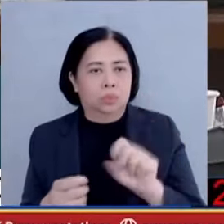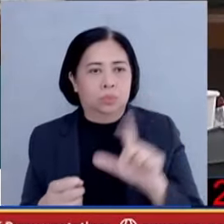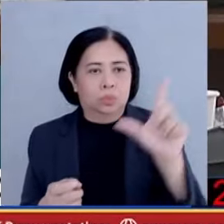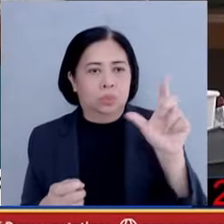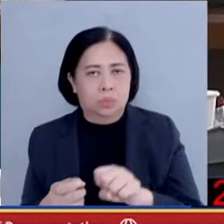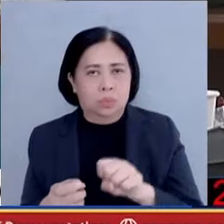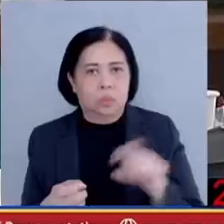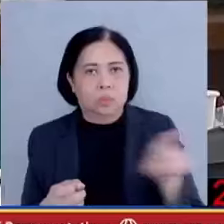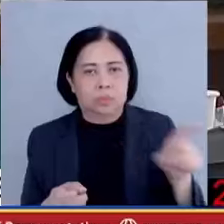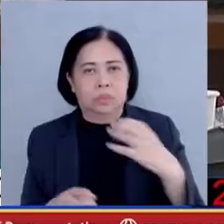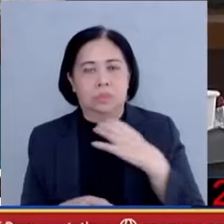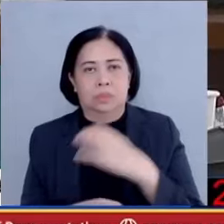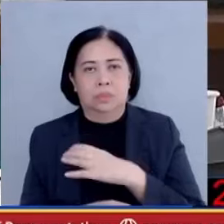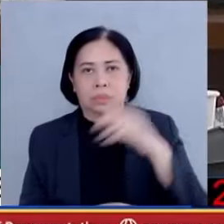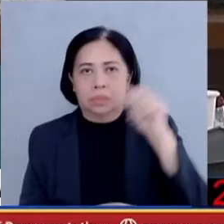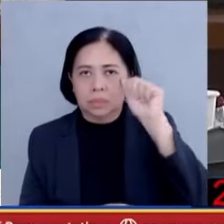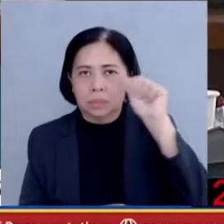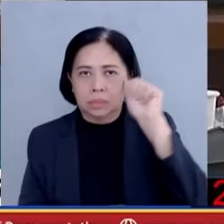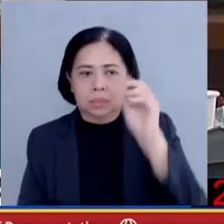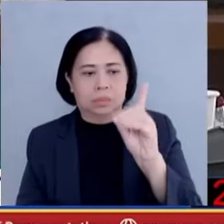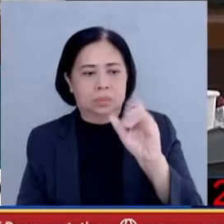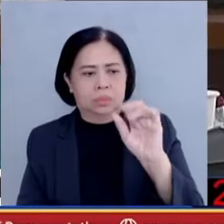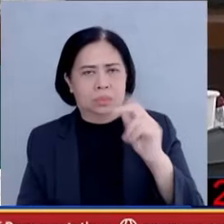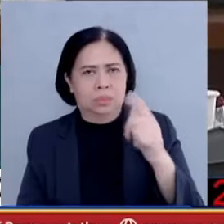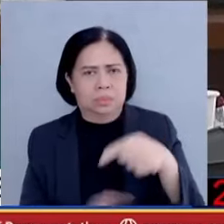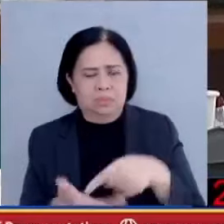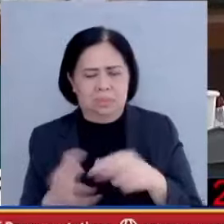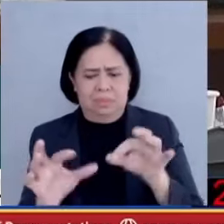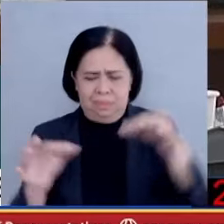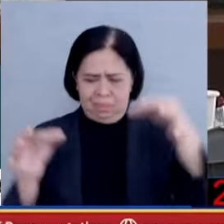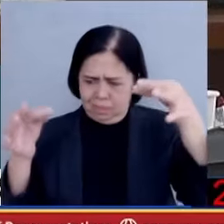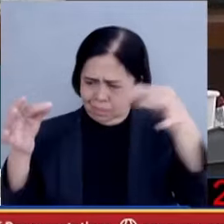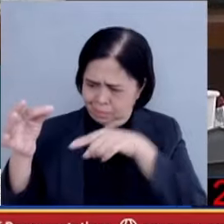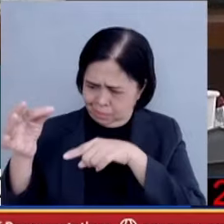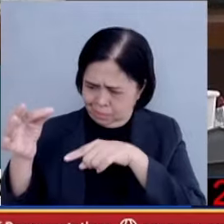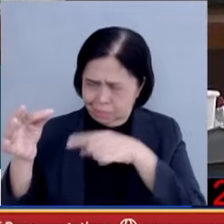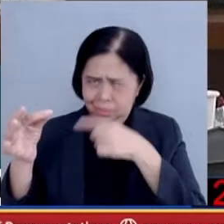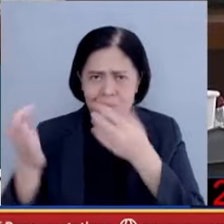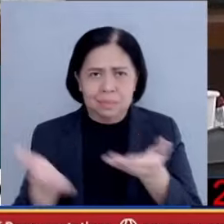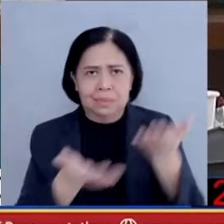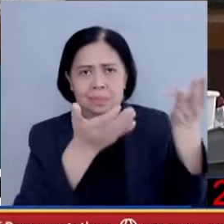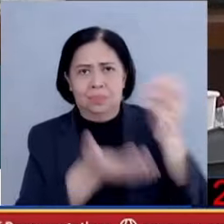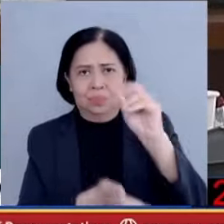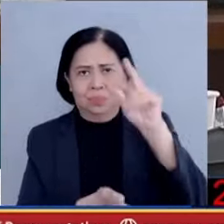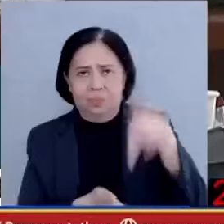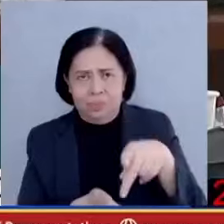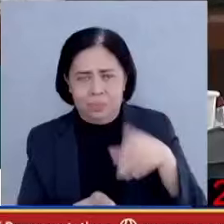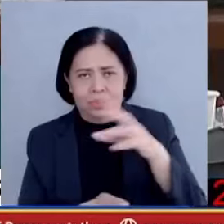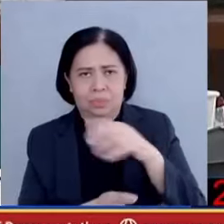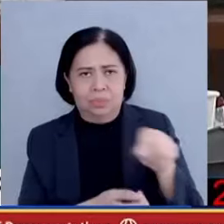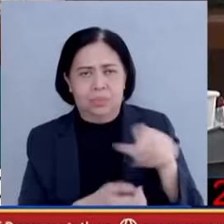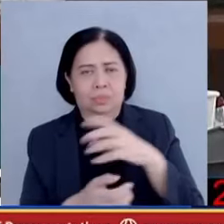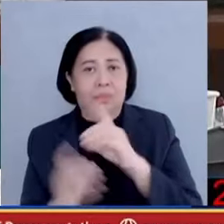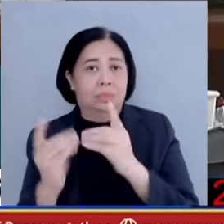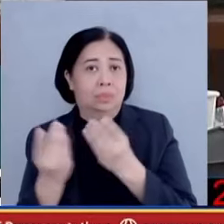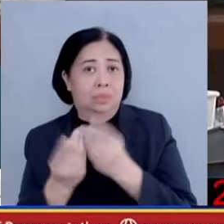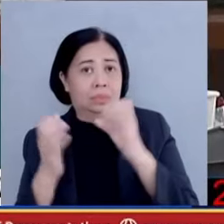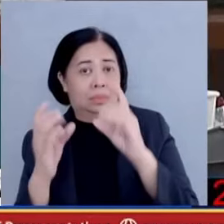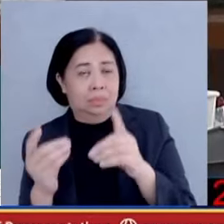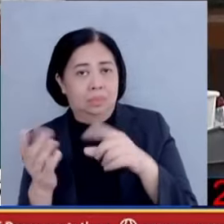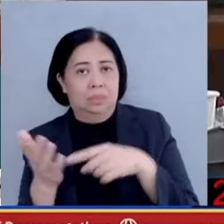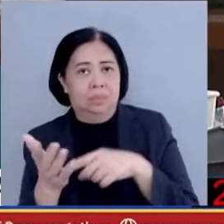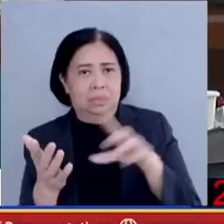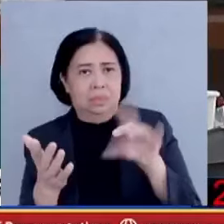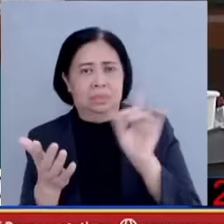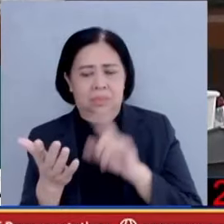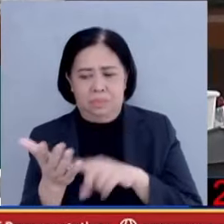Abiong flagged two acknowledgement receipts supposedly submitted by the OVP and the Department of Education, which were signed by